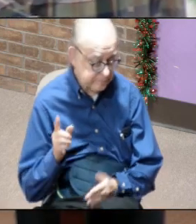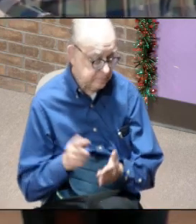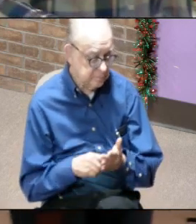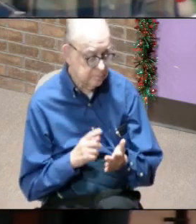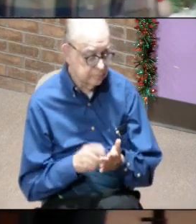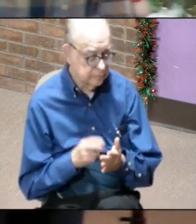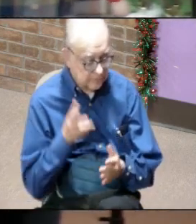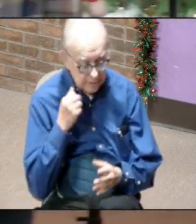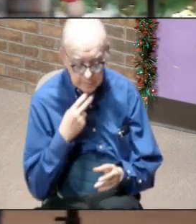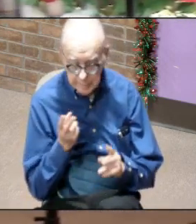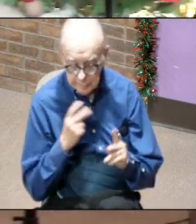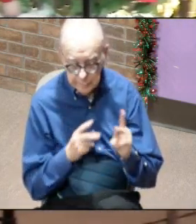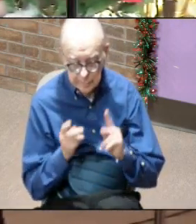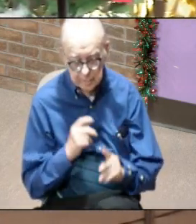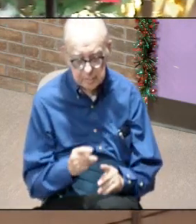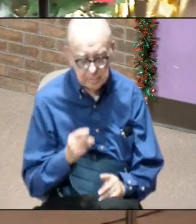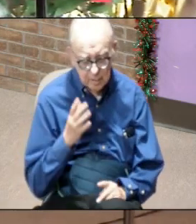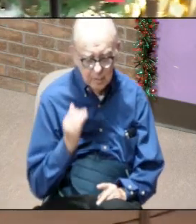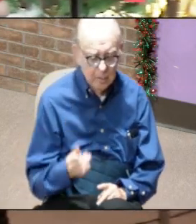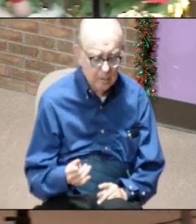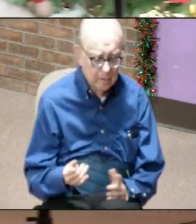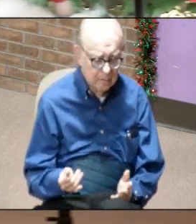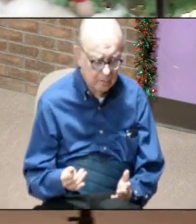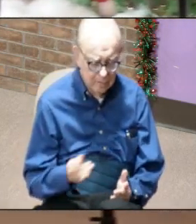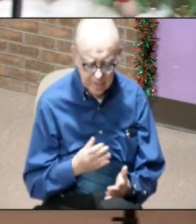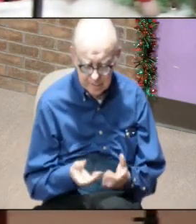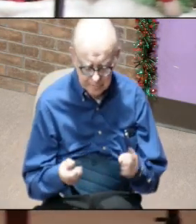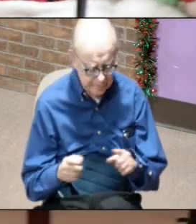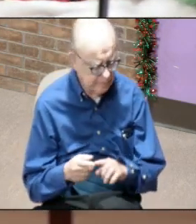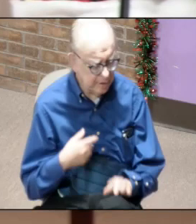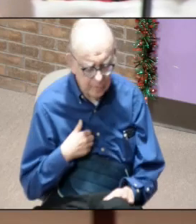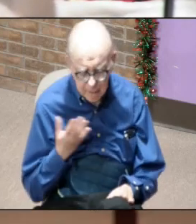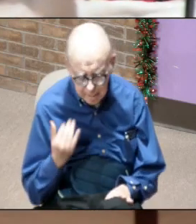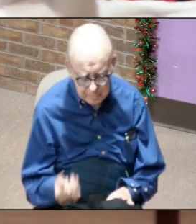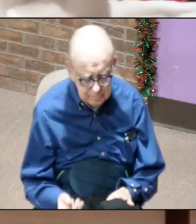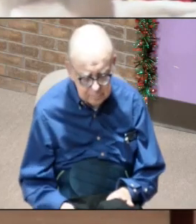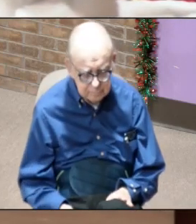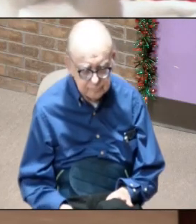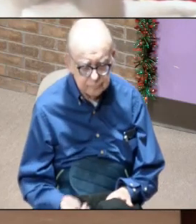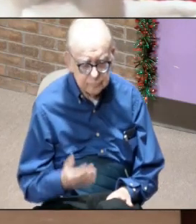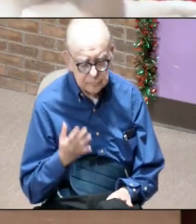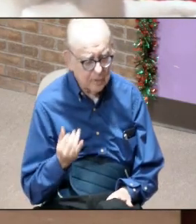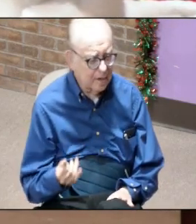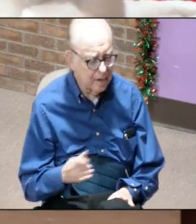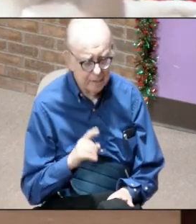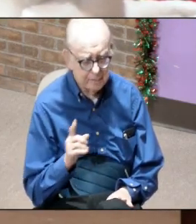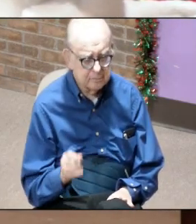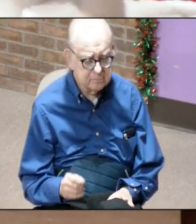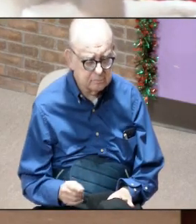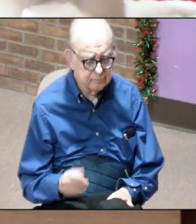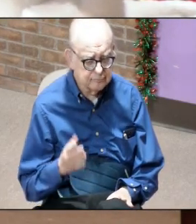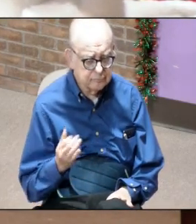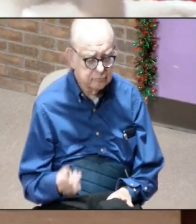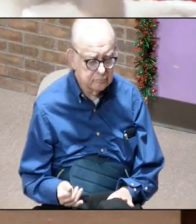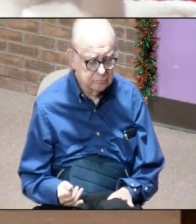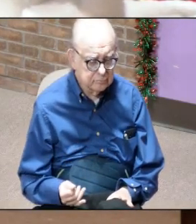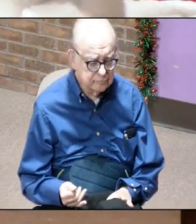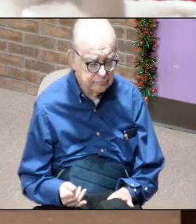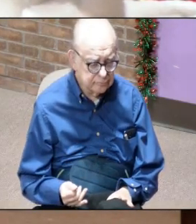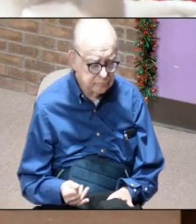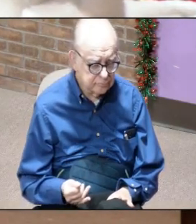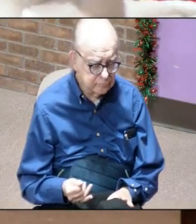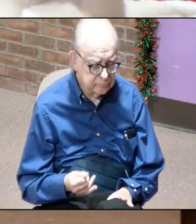Sometimes I hear people say, why isn't this happening to me? Well, why? Because God told